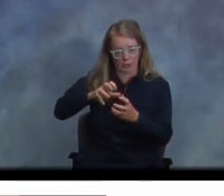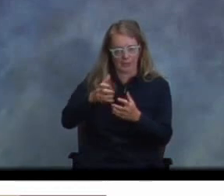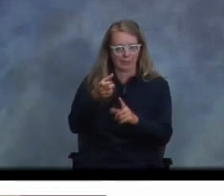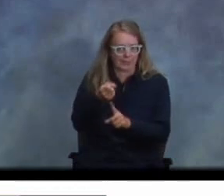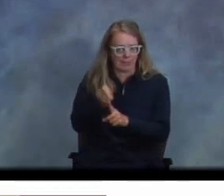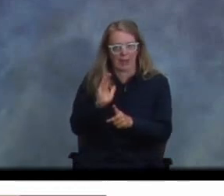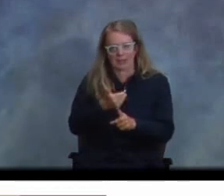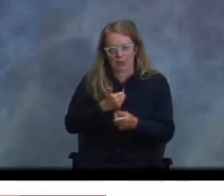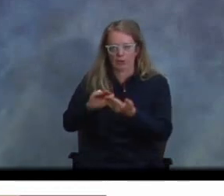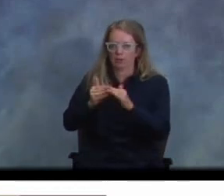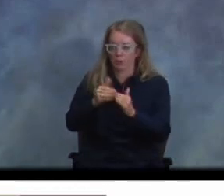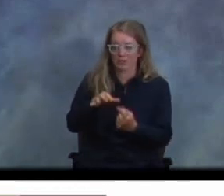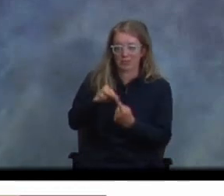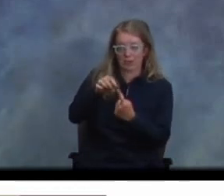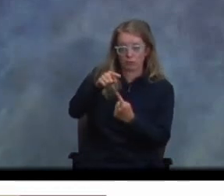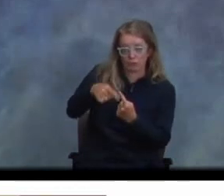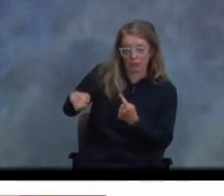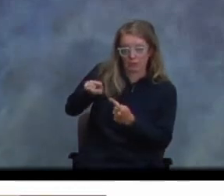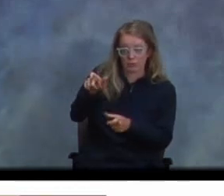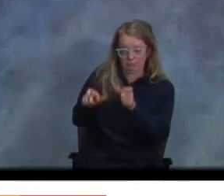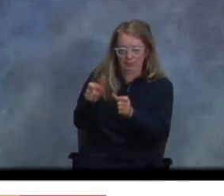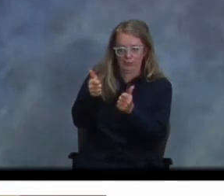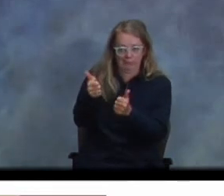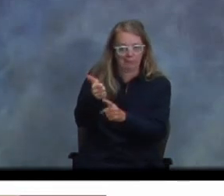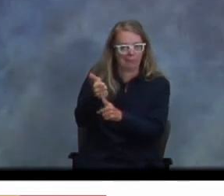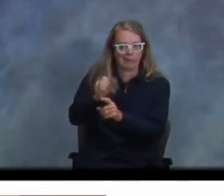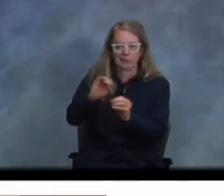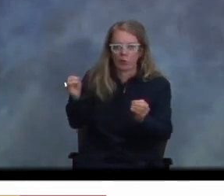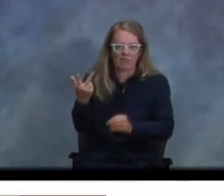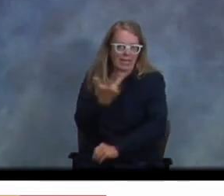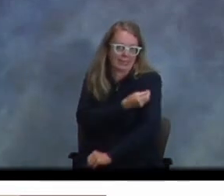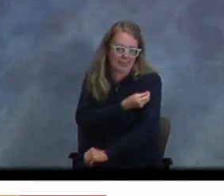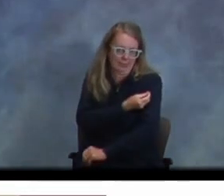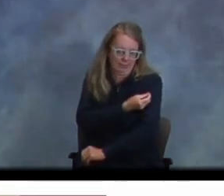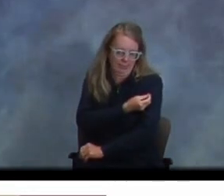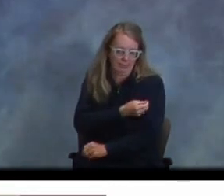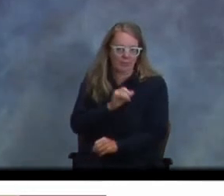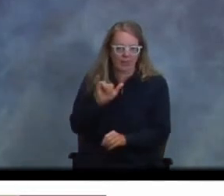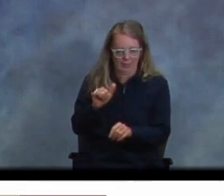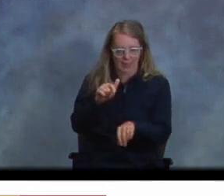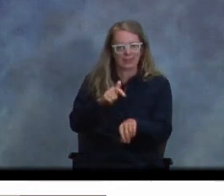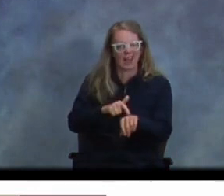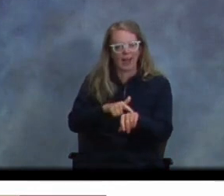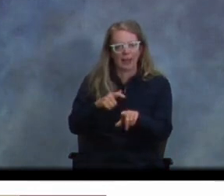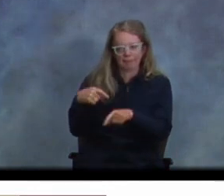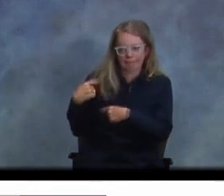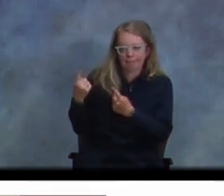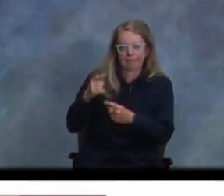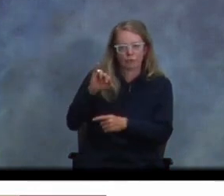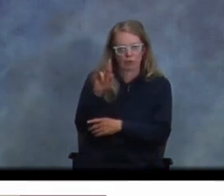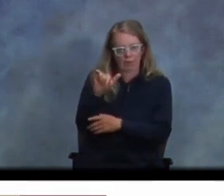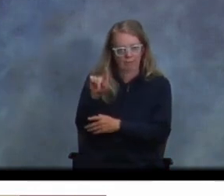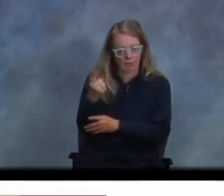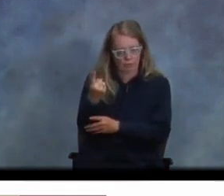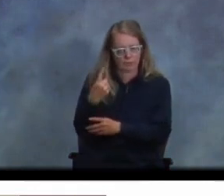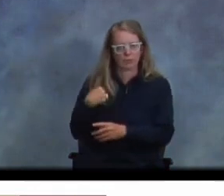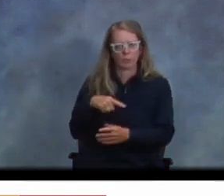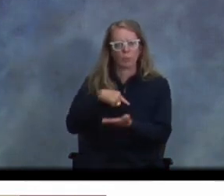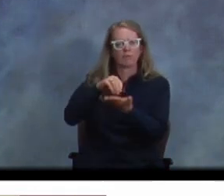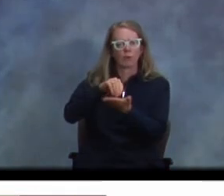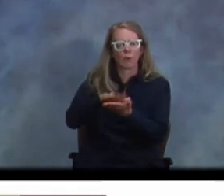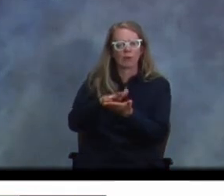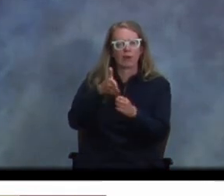our unvaccinated neighbors. In that same time, since July 1, we've recorded over